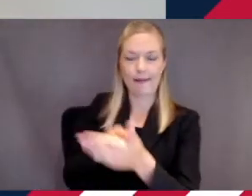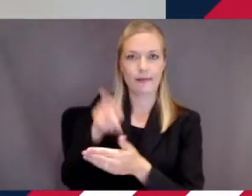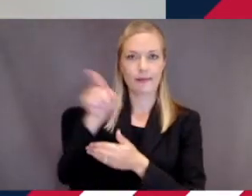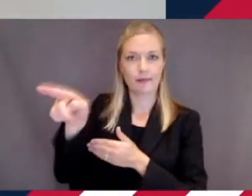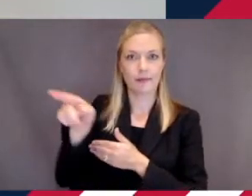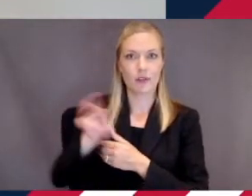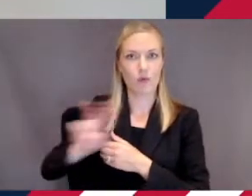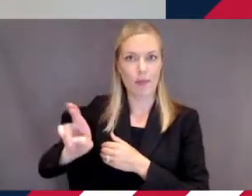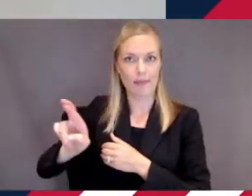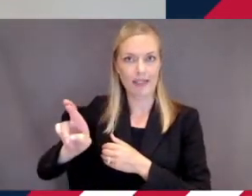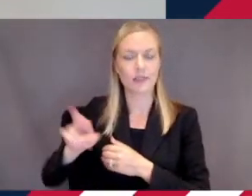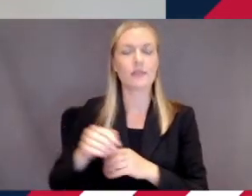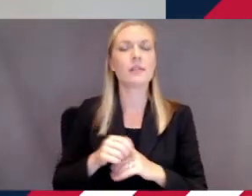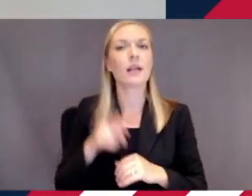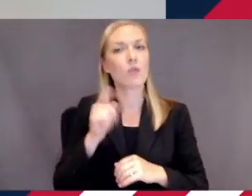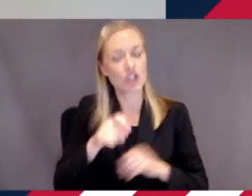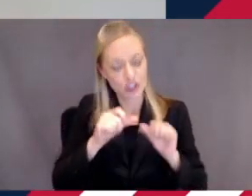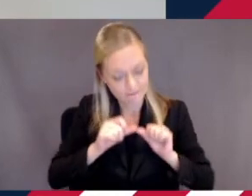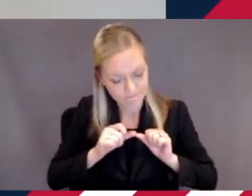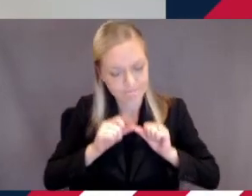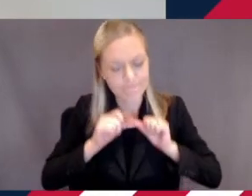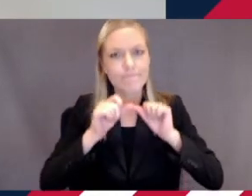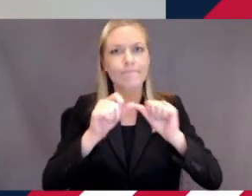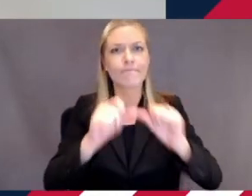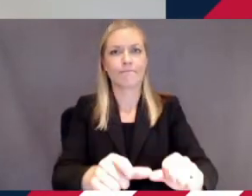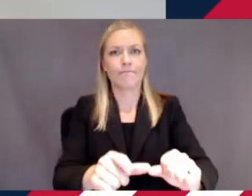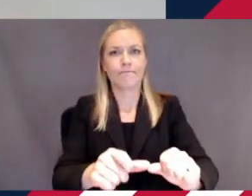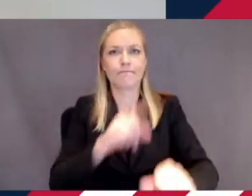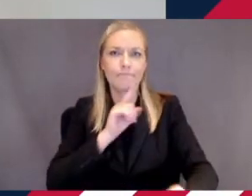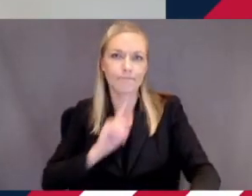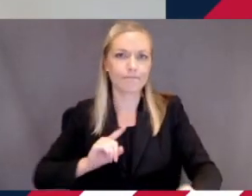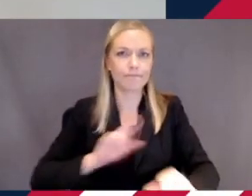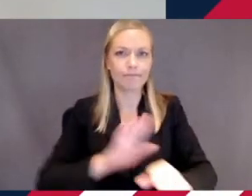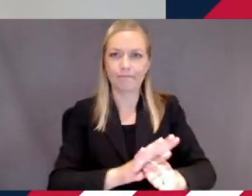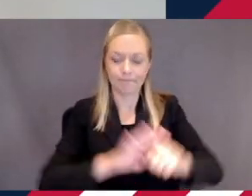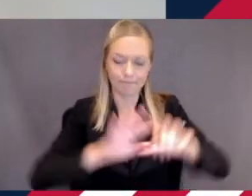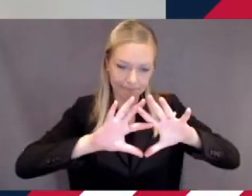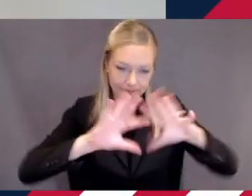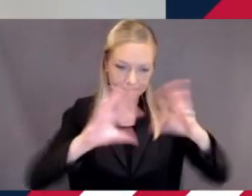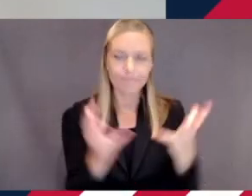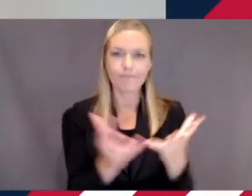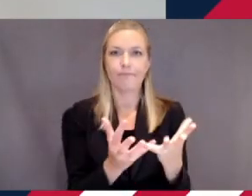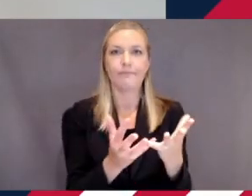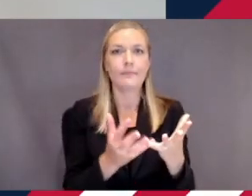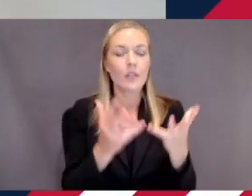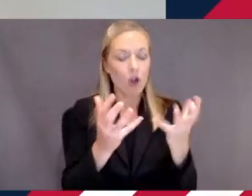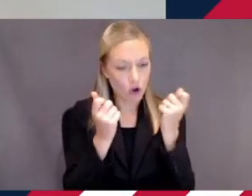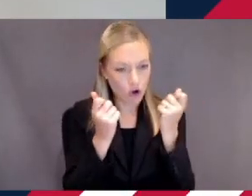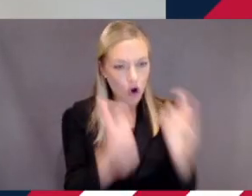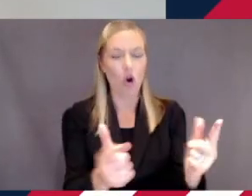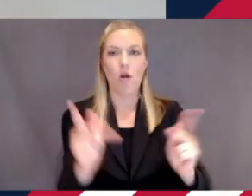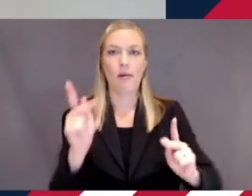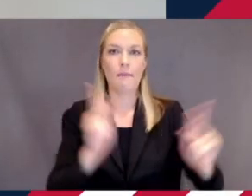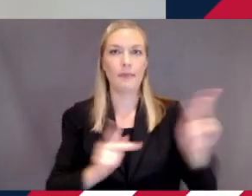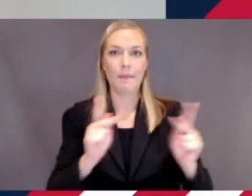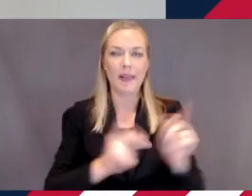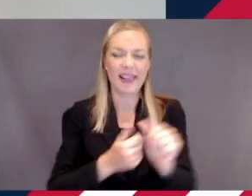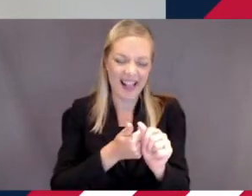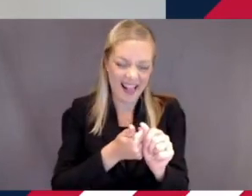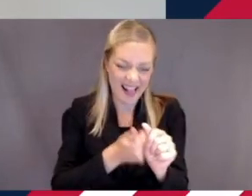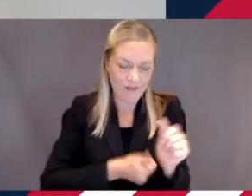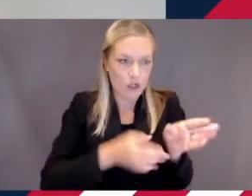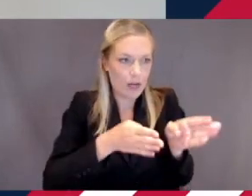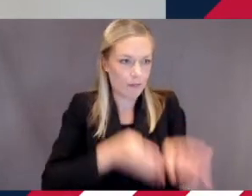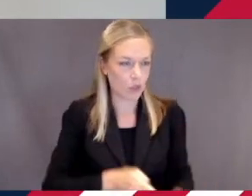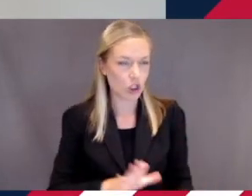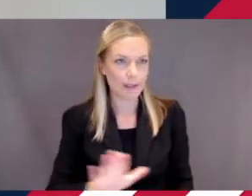persist as a forum to ensure every voice in our party is heard. Signed by the chairs